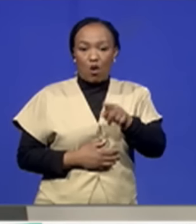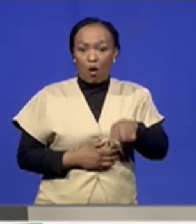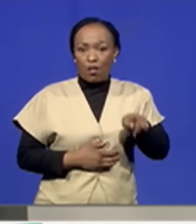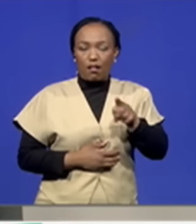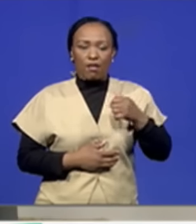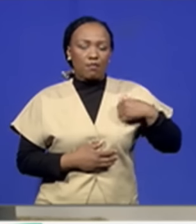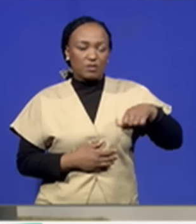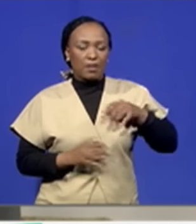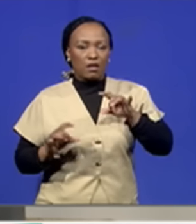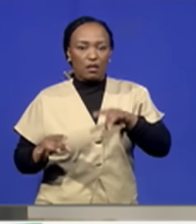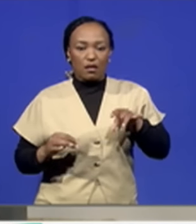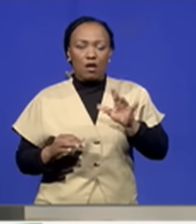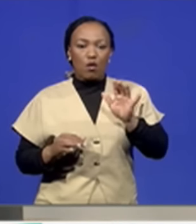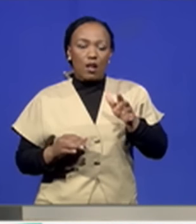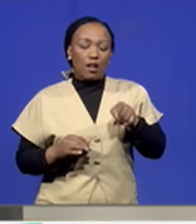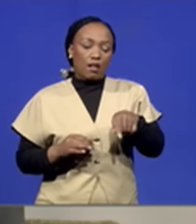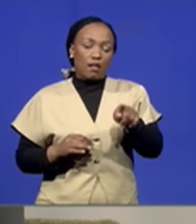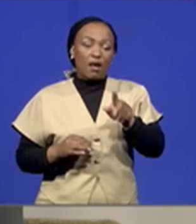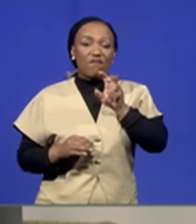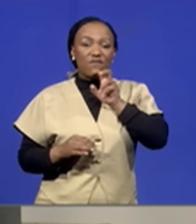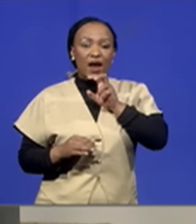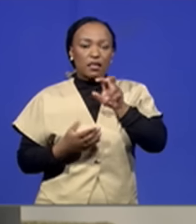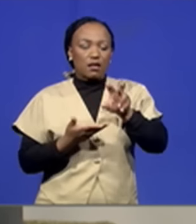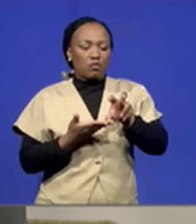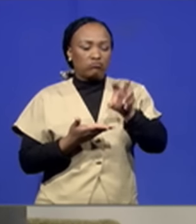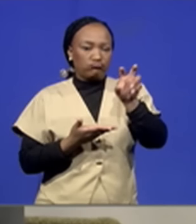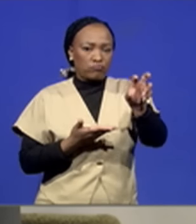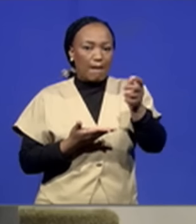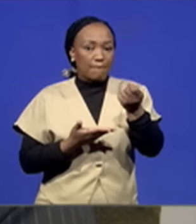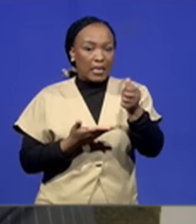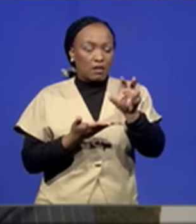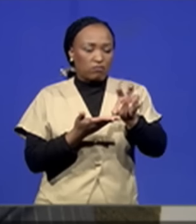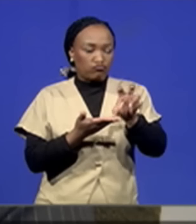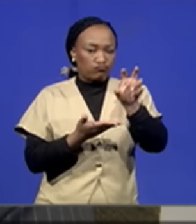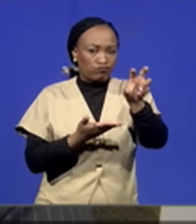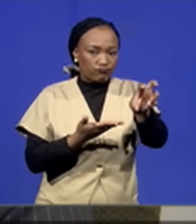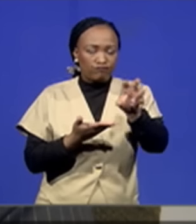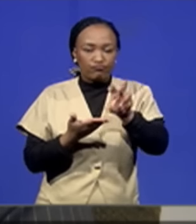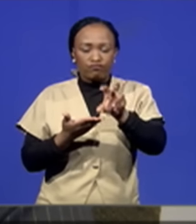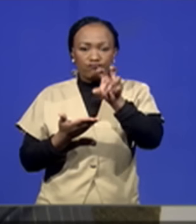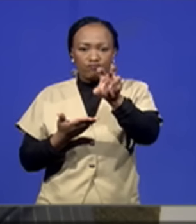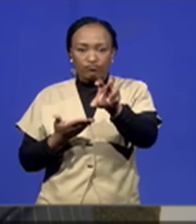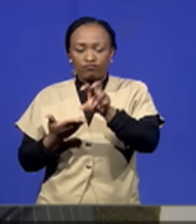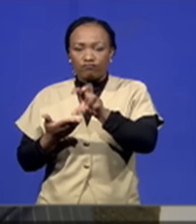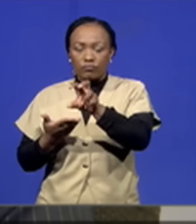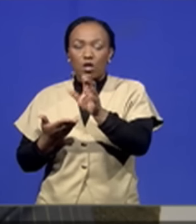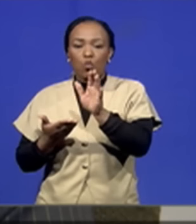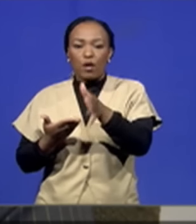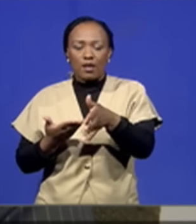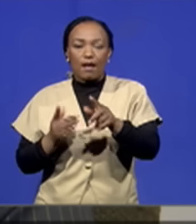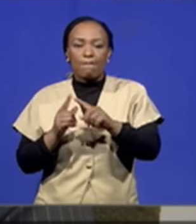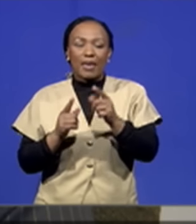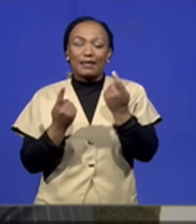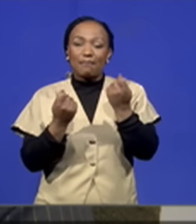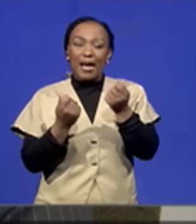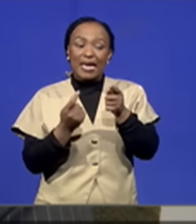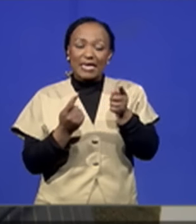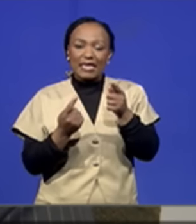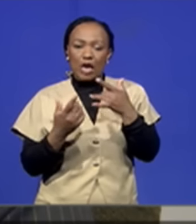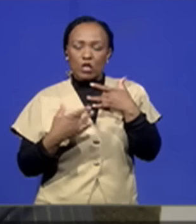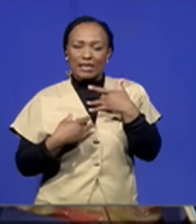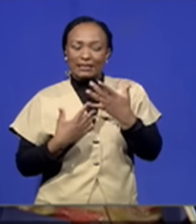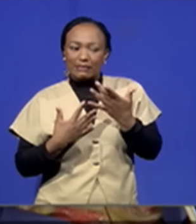go amogela kabelo ya tsone ya matlole ka labotlhano ono, mme go santse go na le matshwenyego a gore ditšhelete di tla dirisiwa